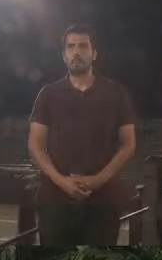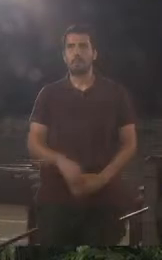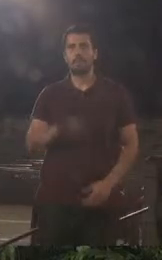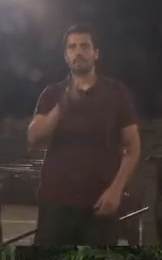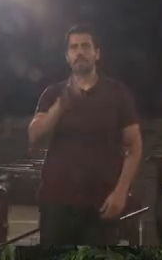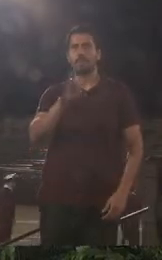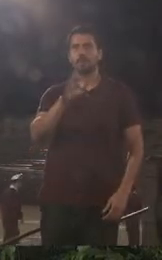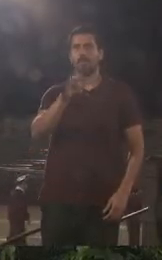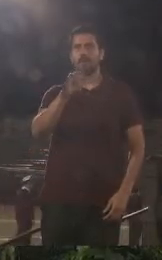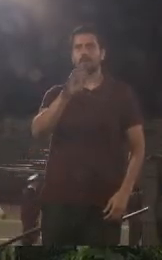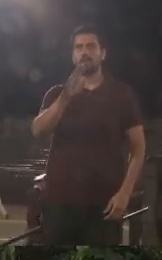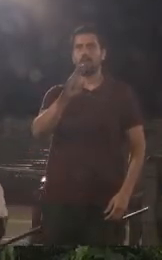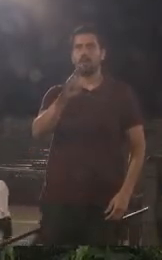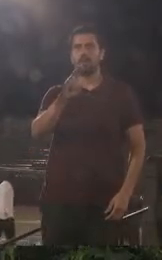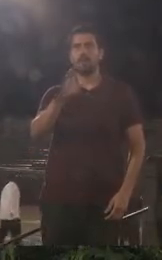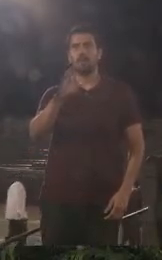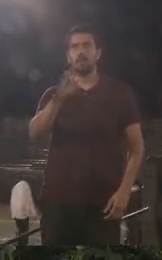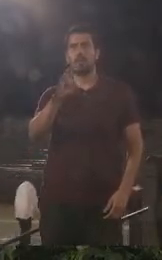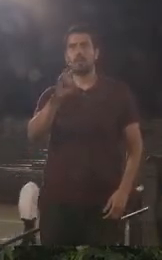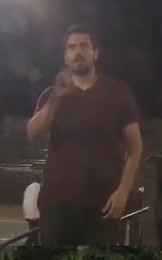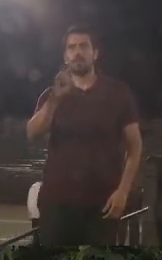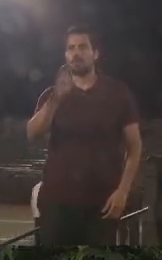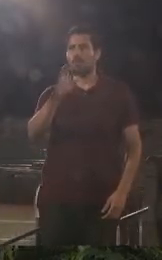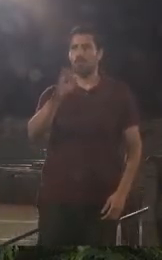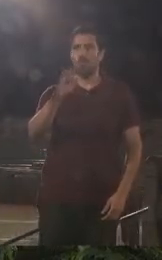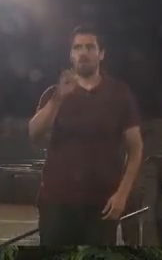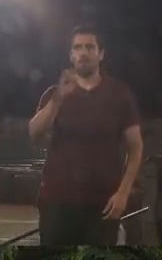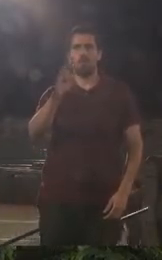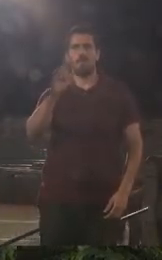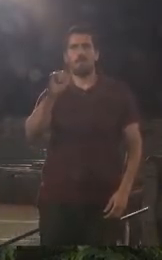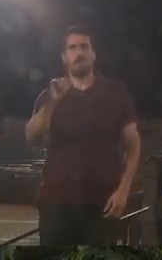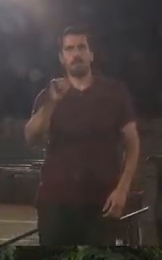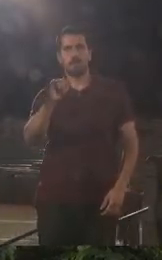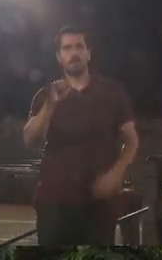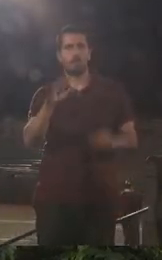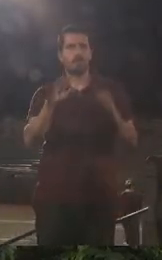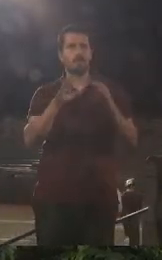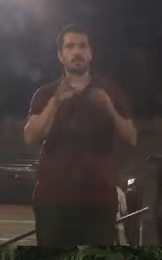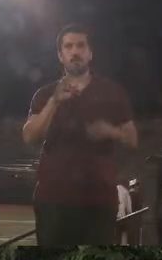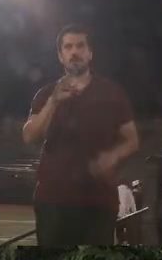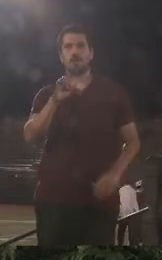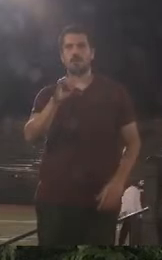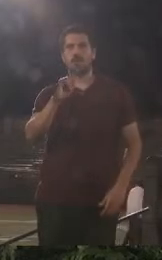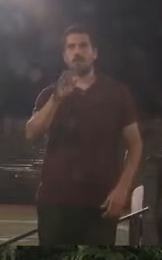Victor James Cordova earned certification in Autodesk Revit.